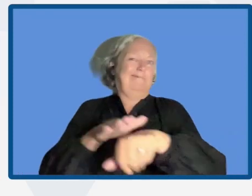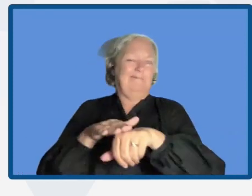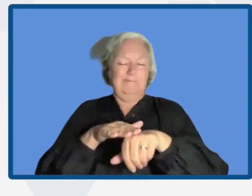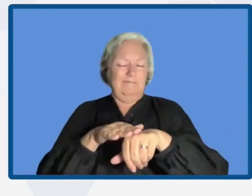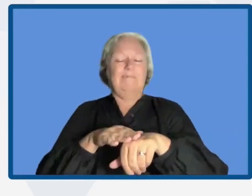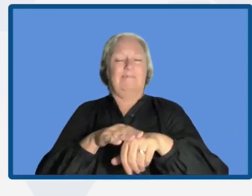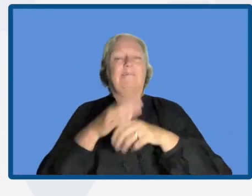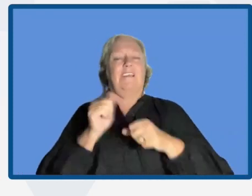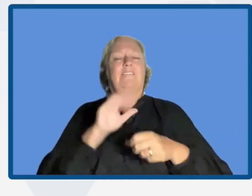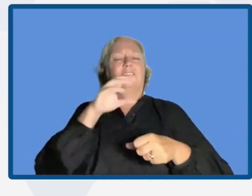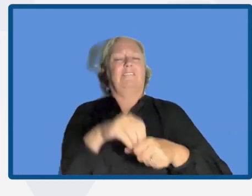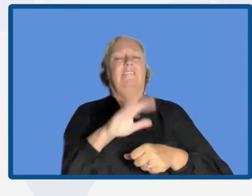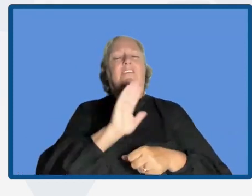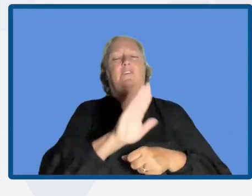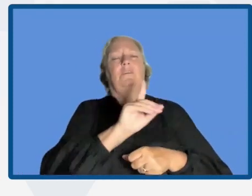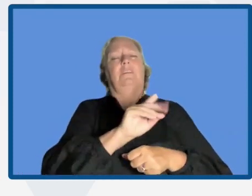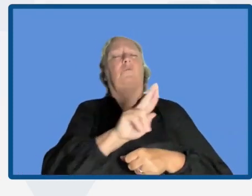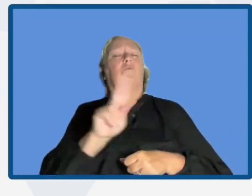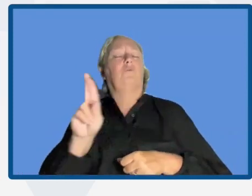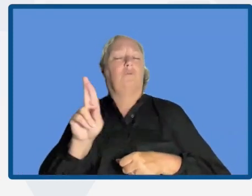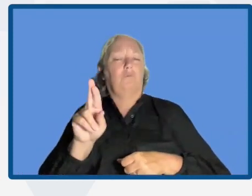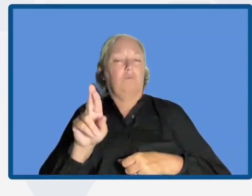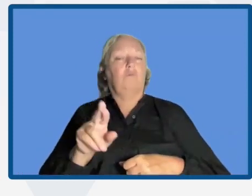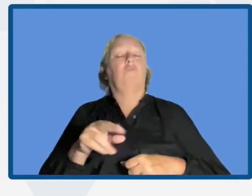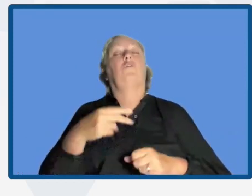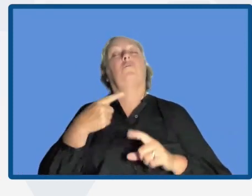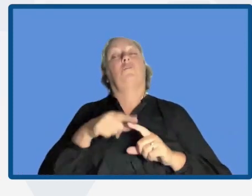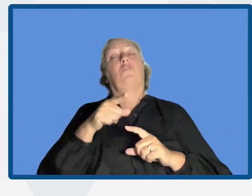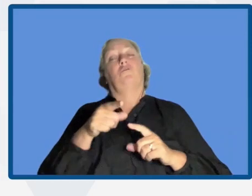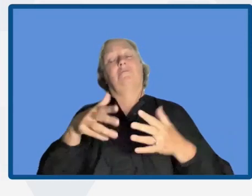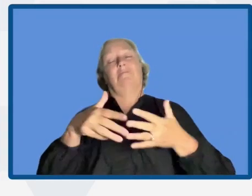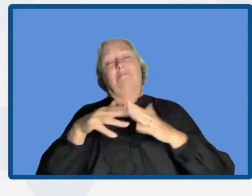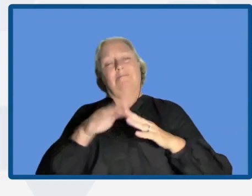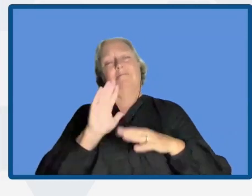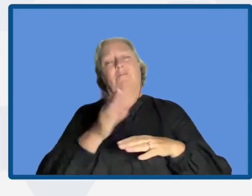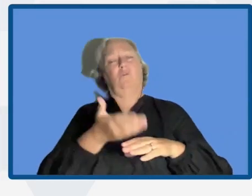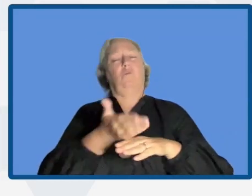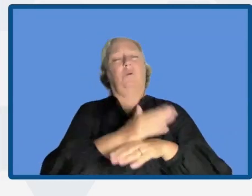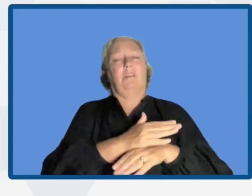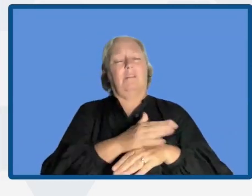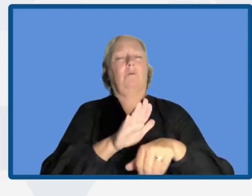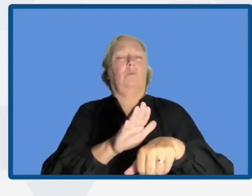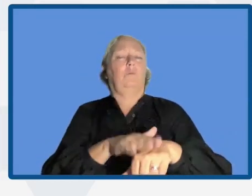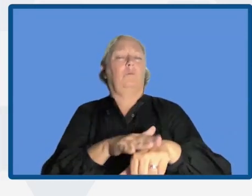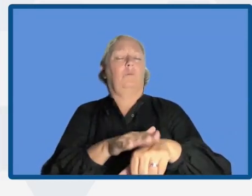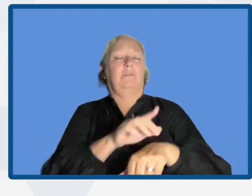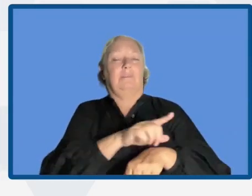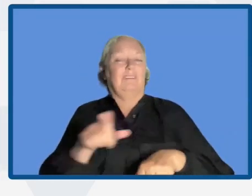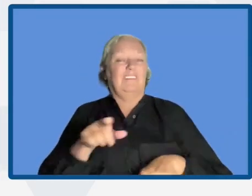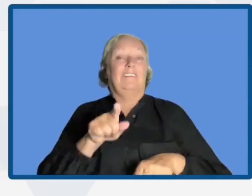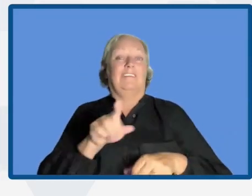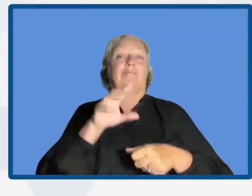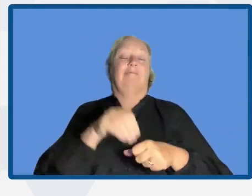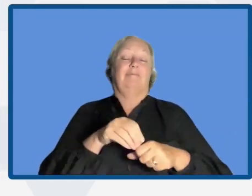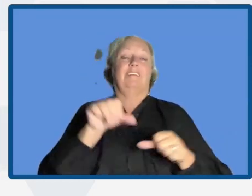disaster risk management. And in the implementation of early warning system, there is a combination of science, technology, and